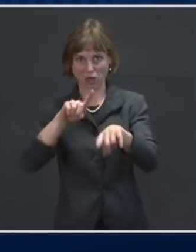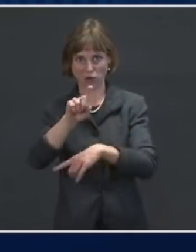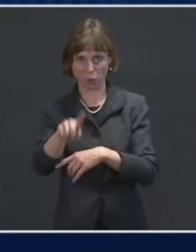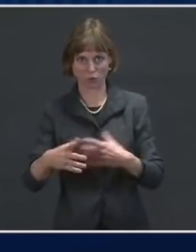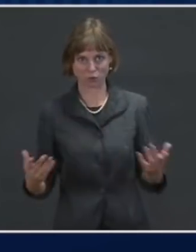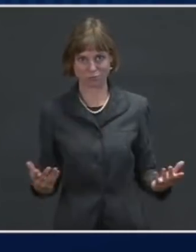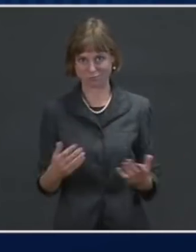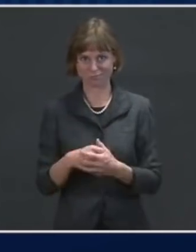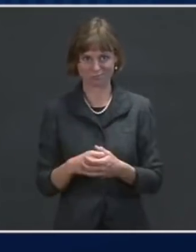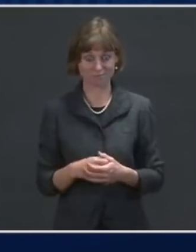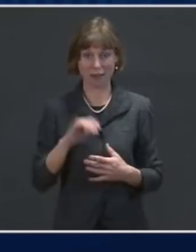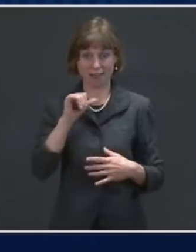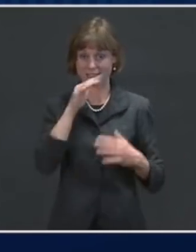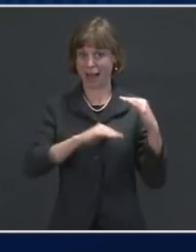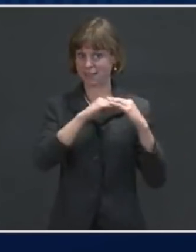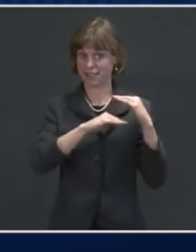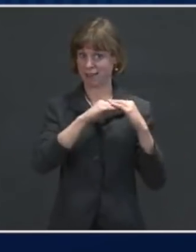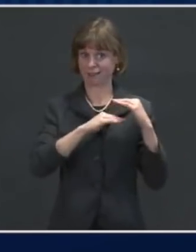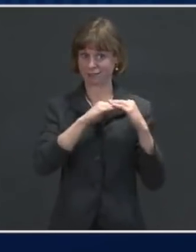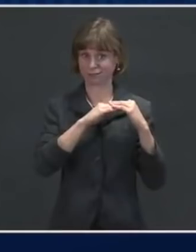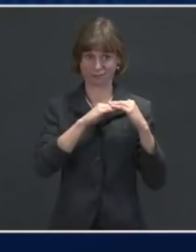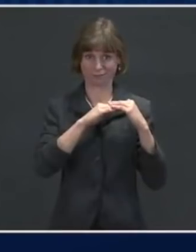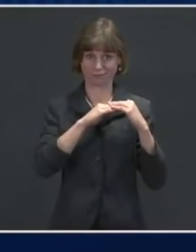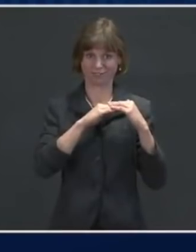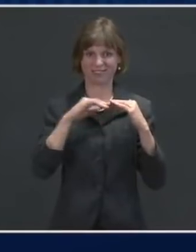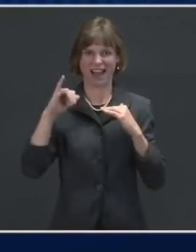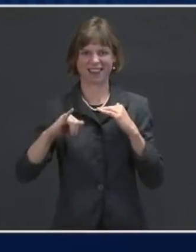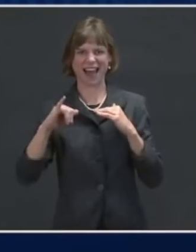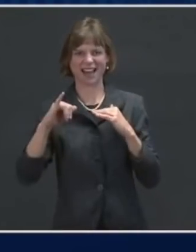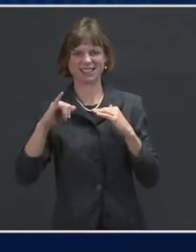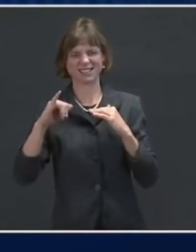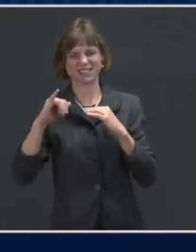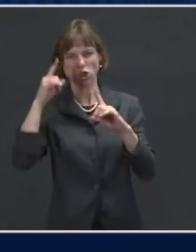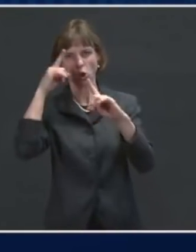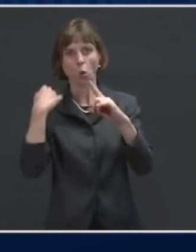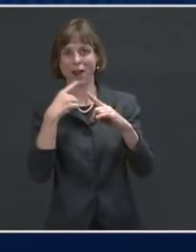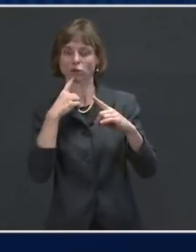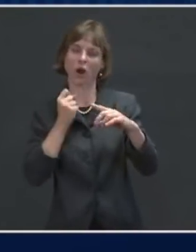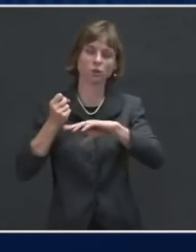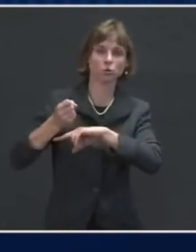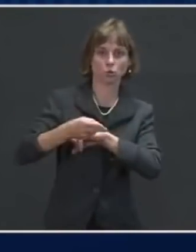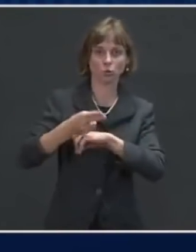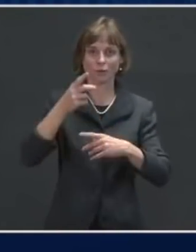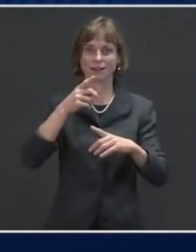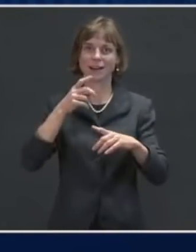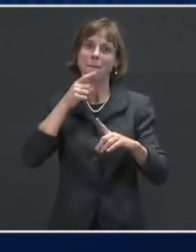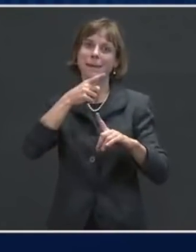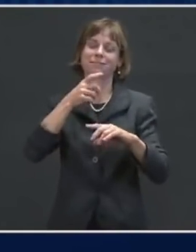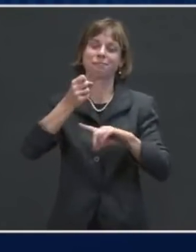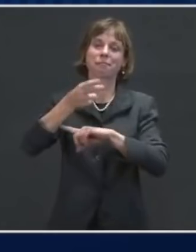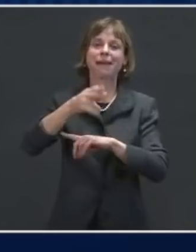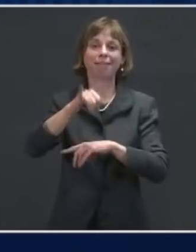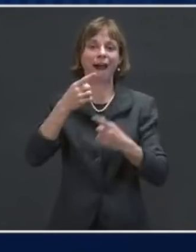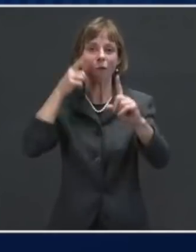that is not the ceiling. That is the bar we're trying to leap over and exceed. And as I said in response to